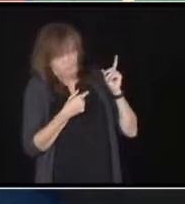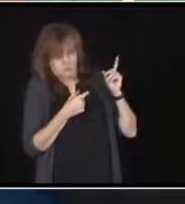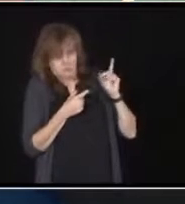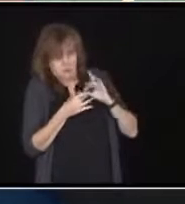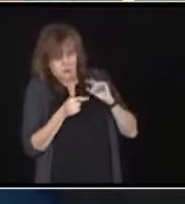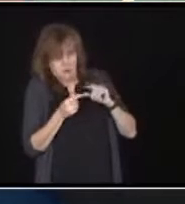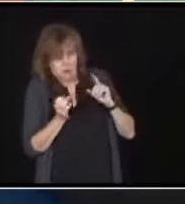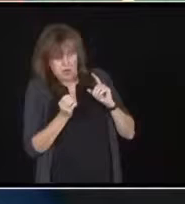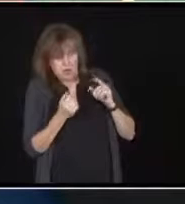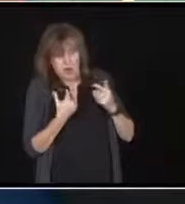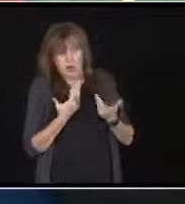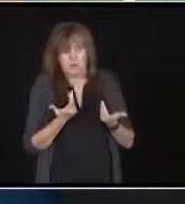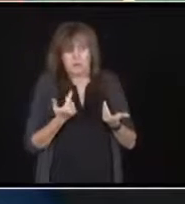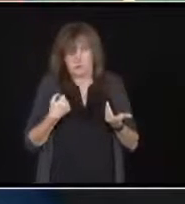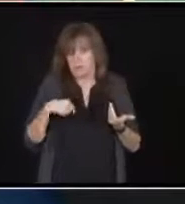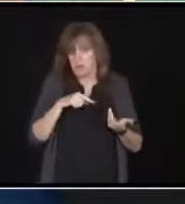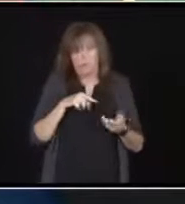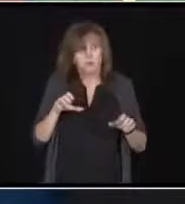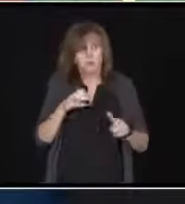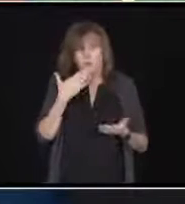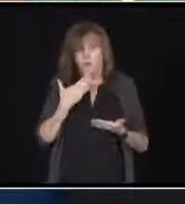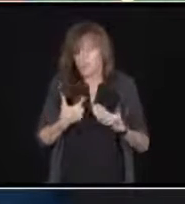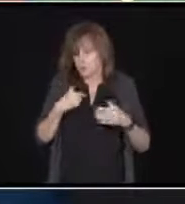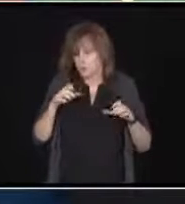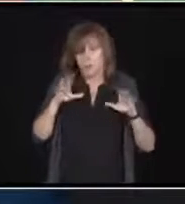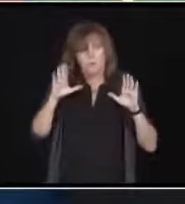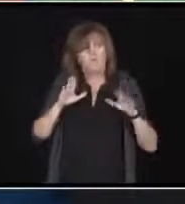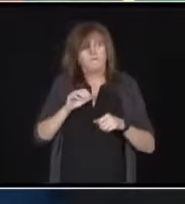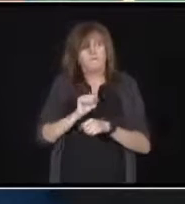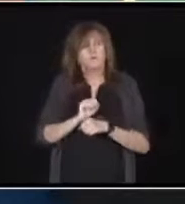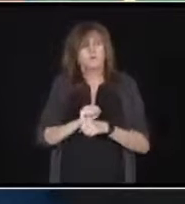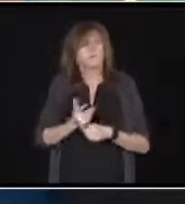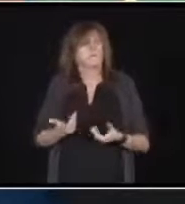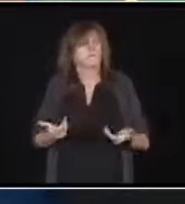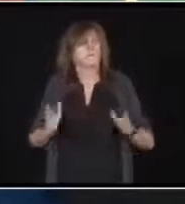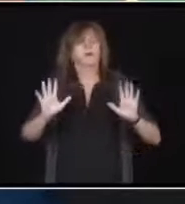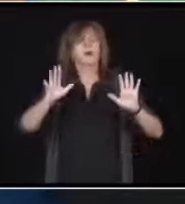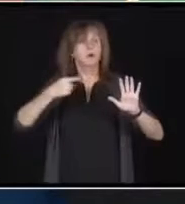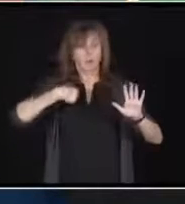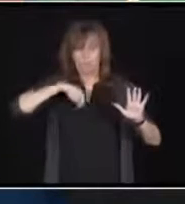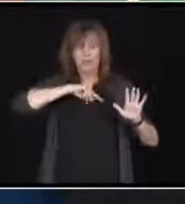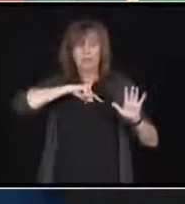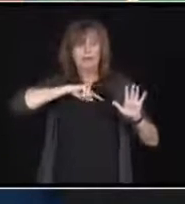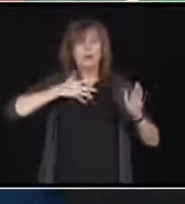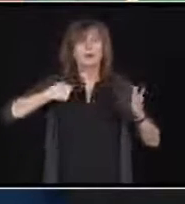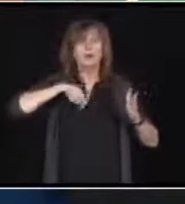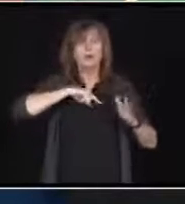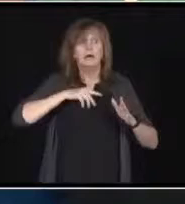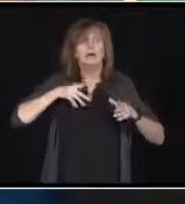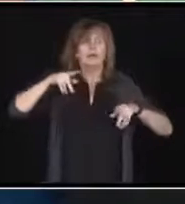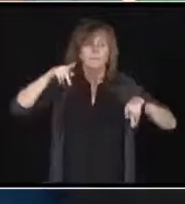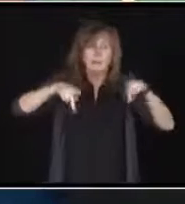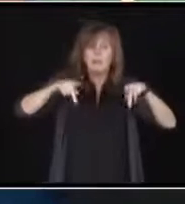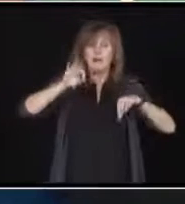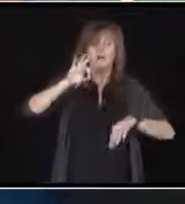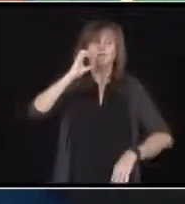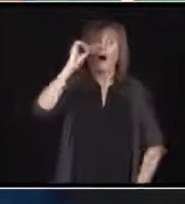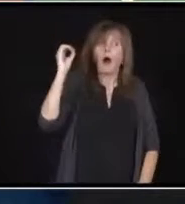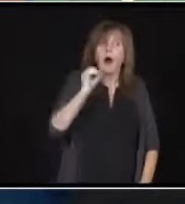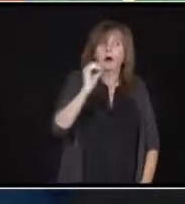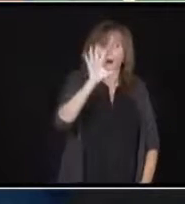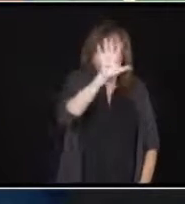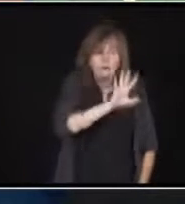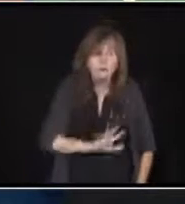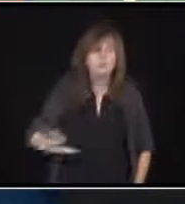we're doing an incredible job. And not we. When I say we, again, I always want to emphasize the people of Ontario, the Matt Andersons of the world, his